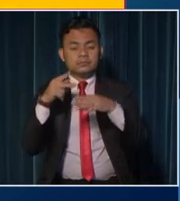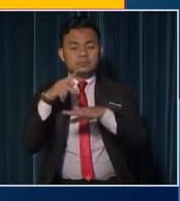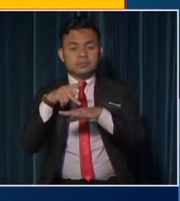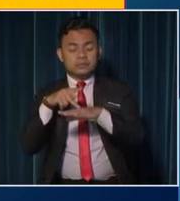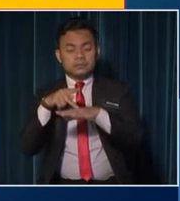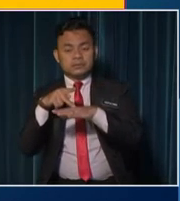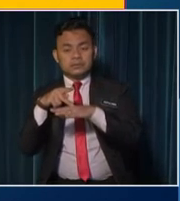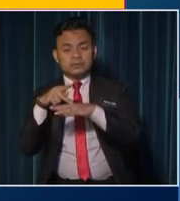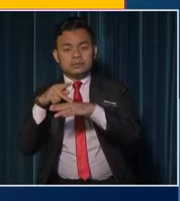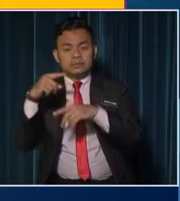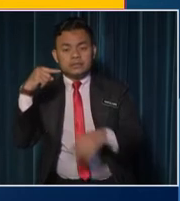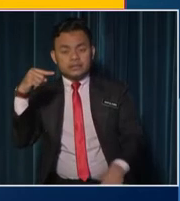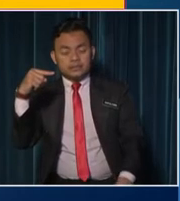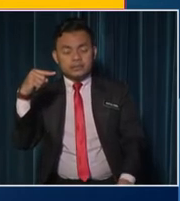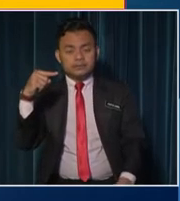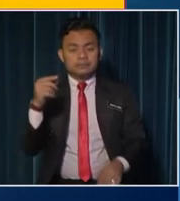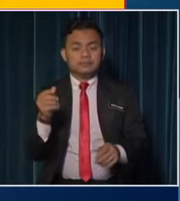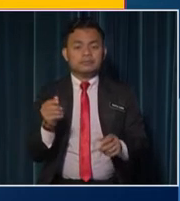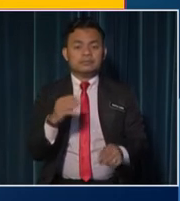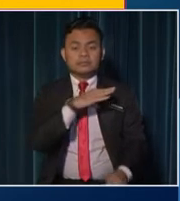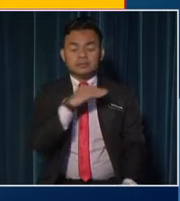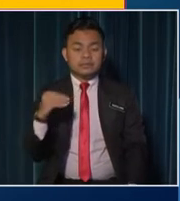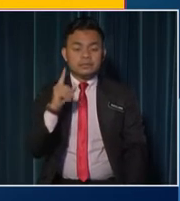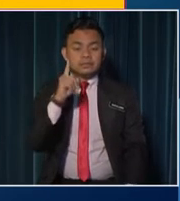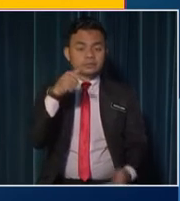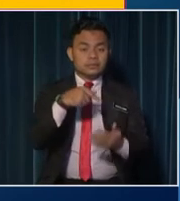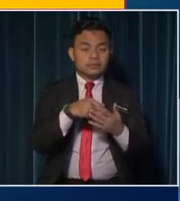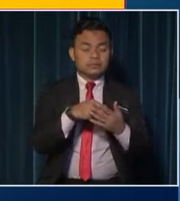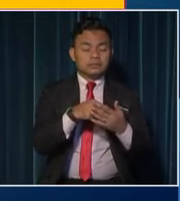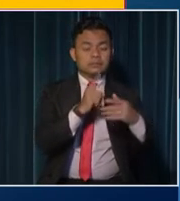be connected to the positive terminal.